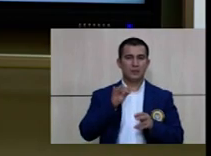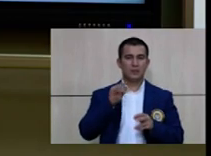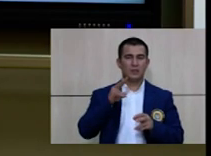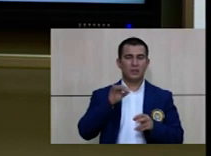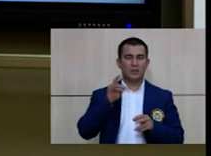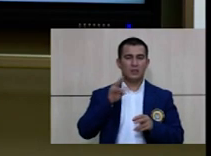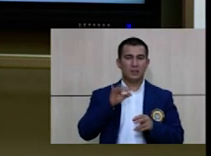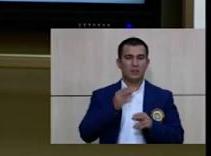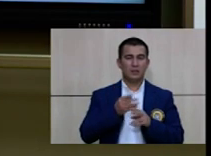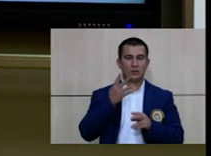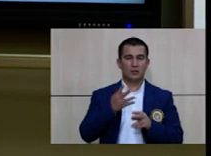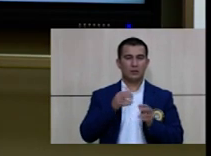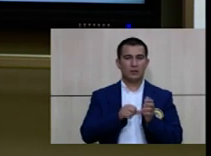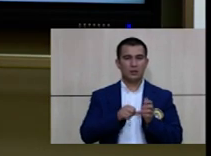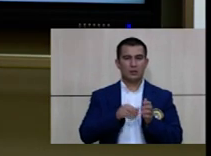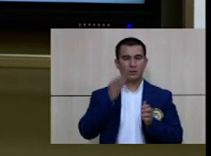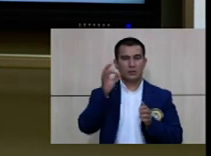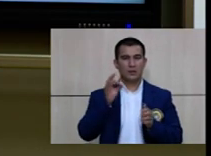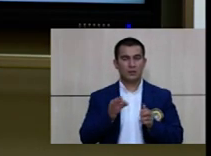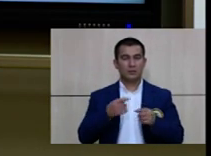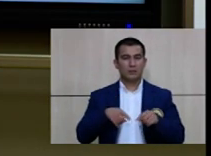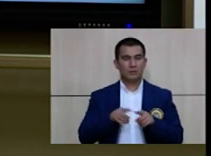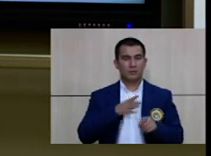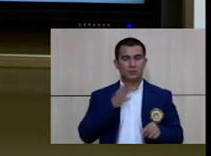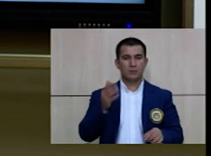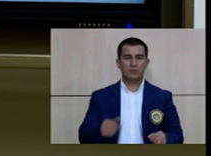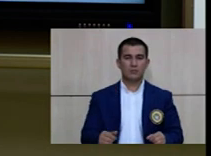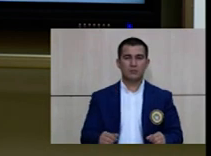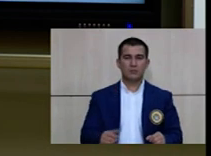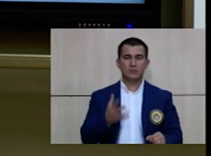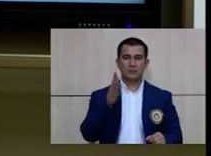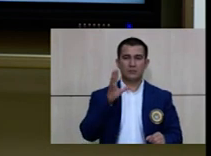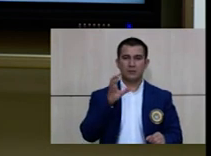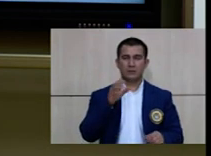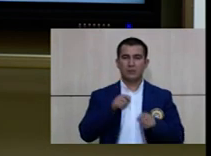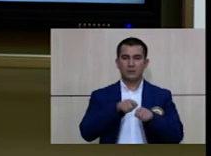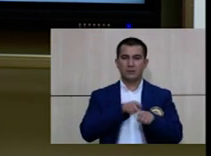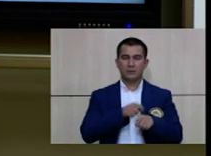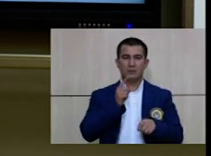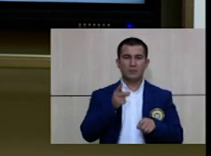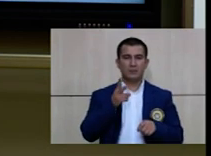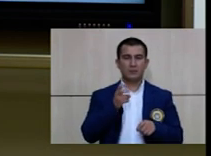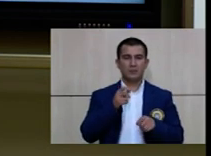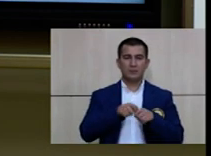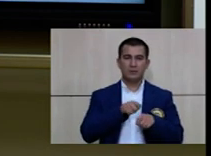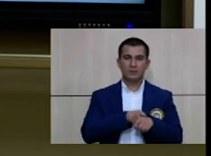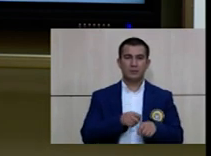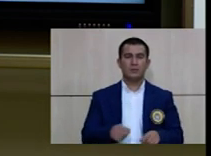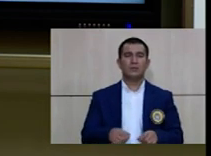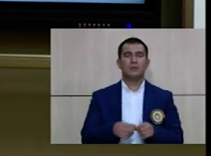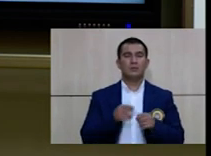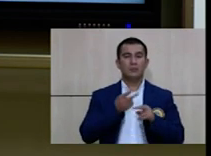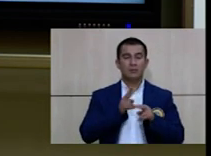miqdori 4-6% ni tashkil etadi. 500 metrdan 1200 metrgacha